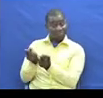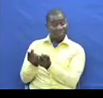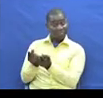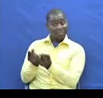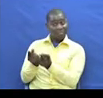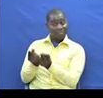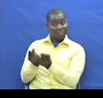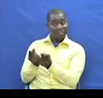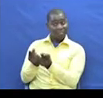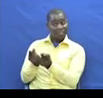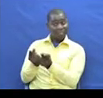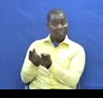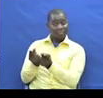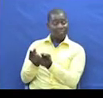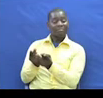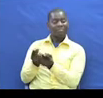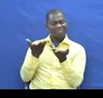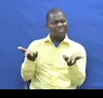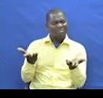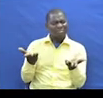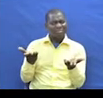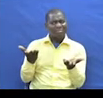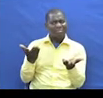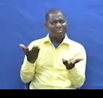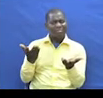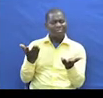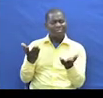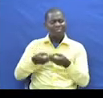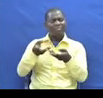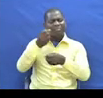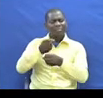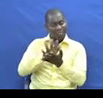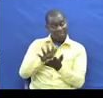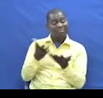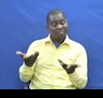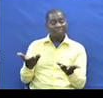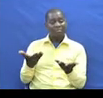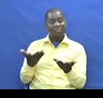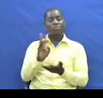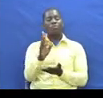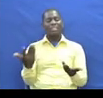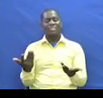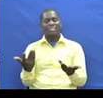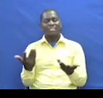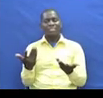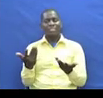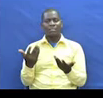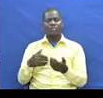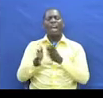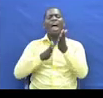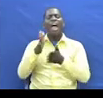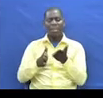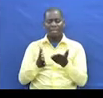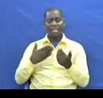It is. Look at the arrows. The arrows will give you the ordered pairs because the ordered pair is obtained from the elements which